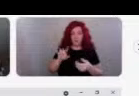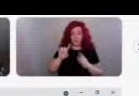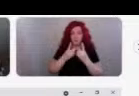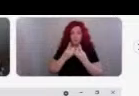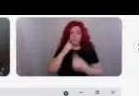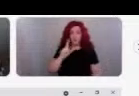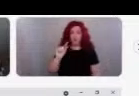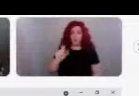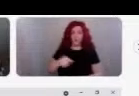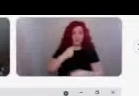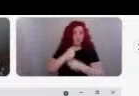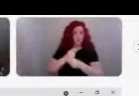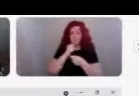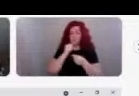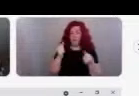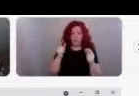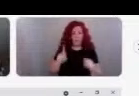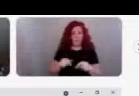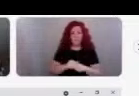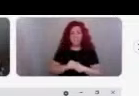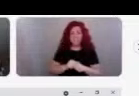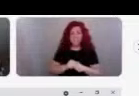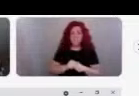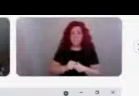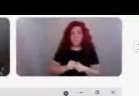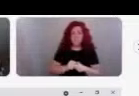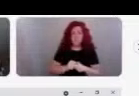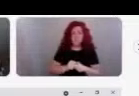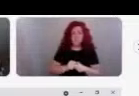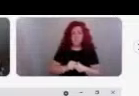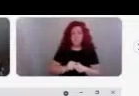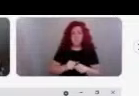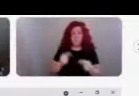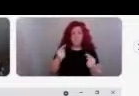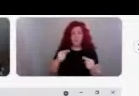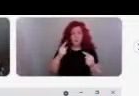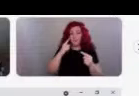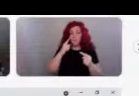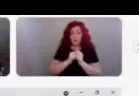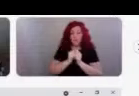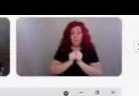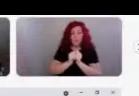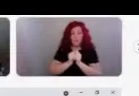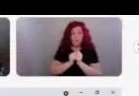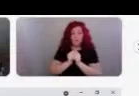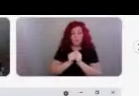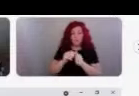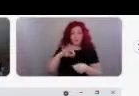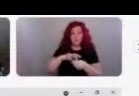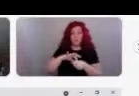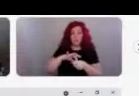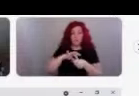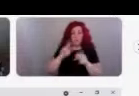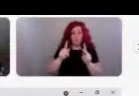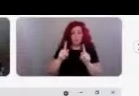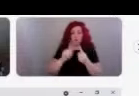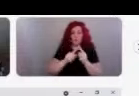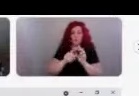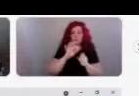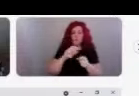that has not been the case the reason an argument i would have to ignite this competitiveness would be for candidates to feel the need to fight for my